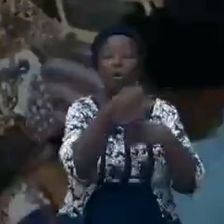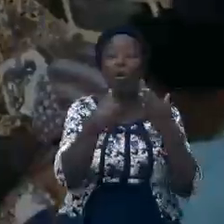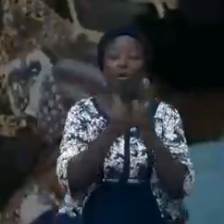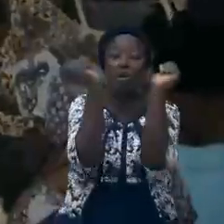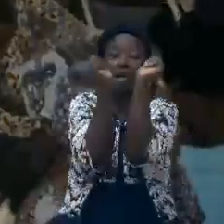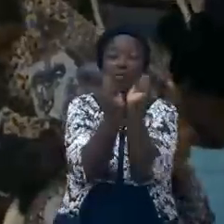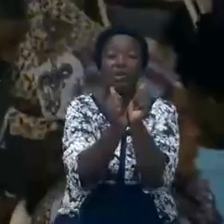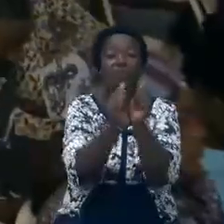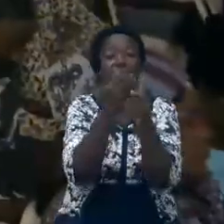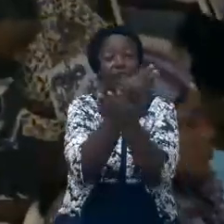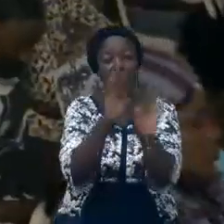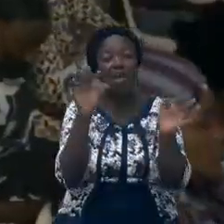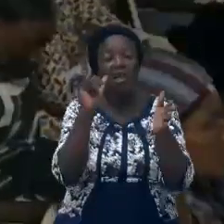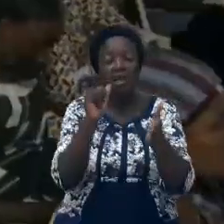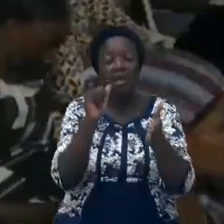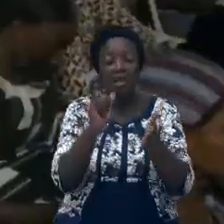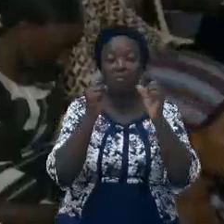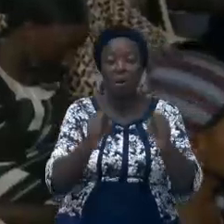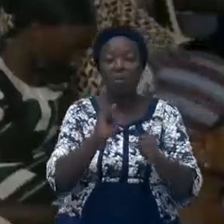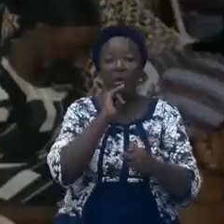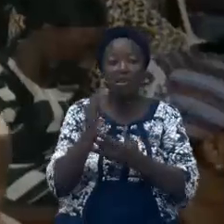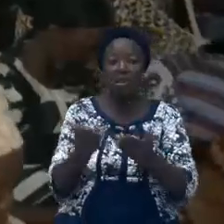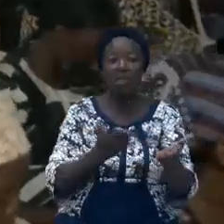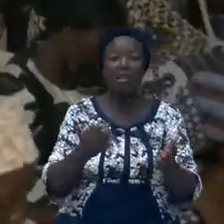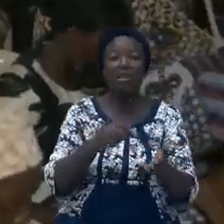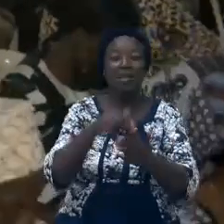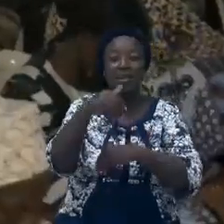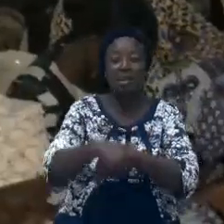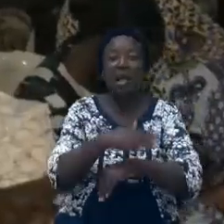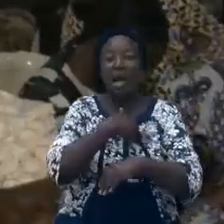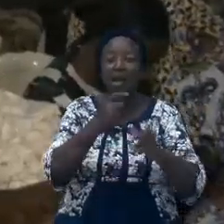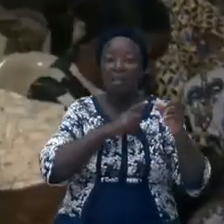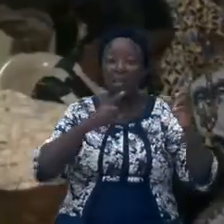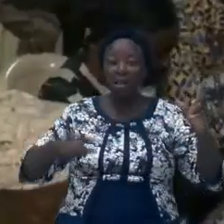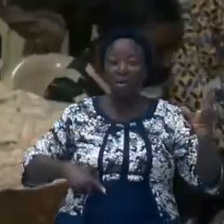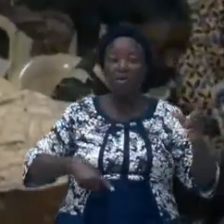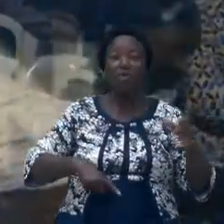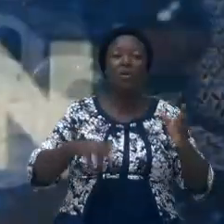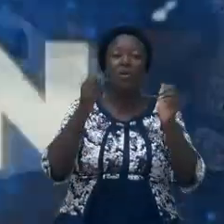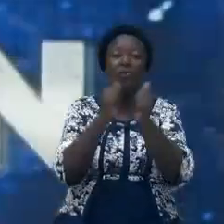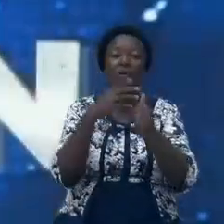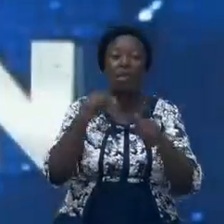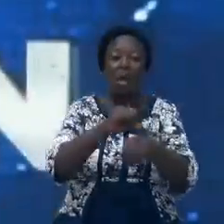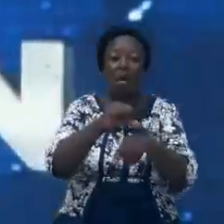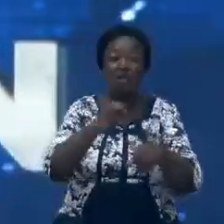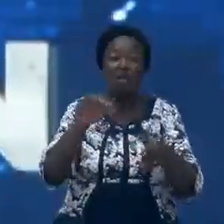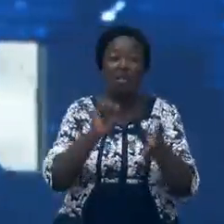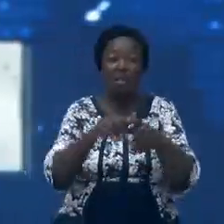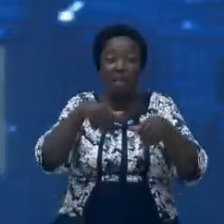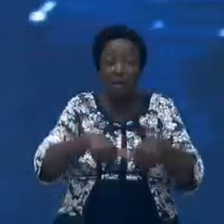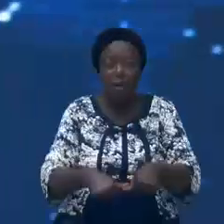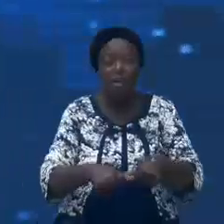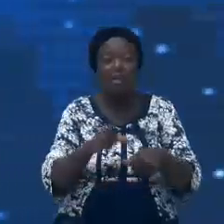The power to set every captive free, that power is here tonight. And